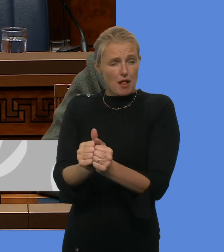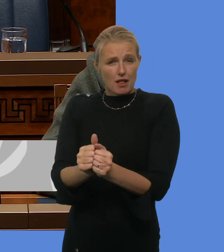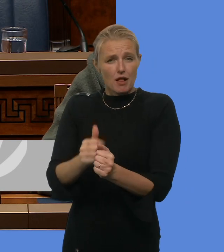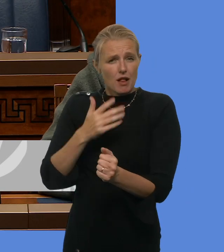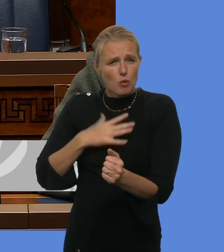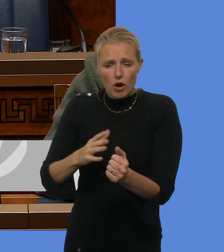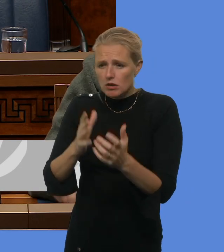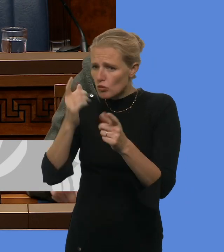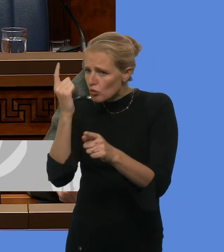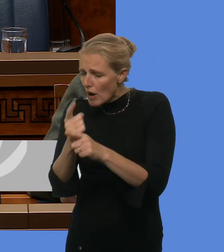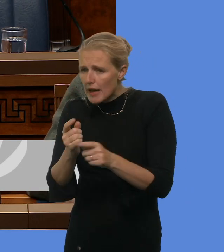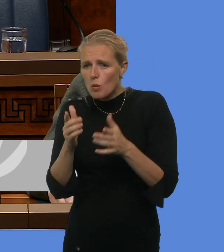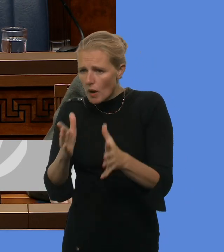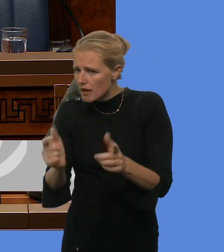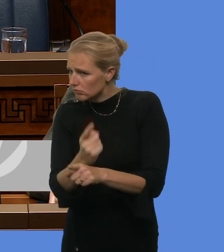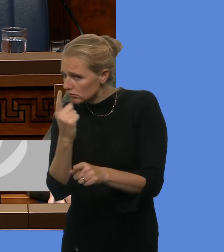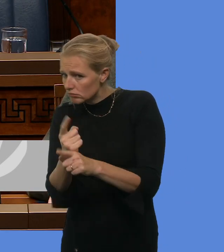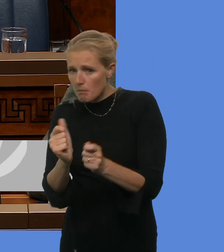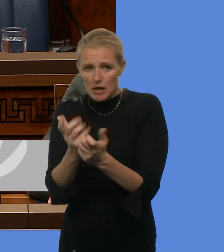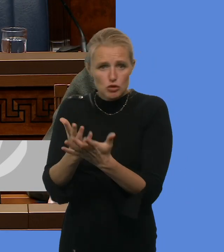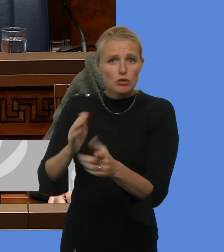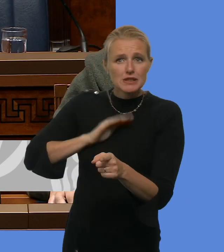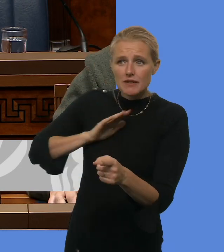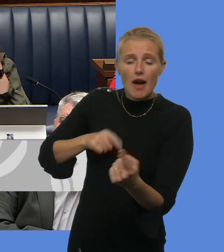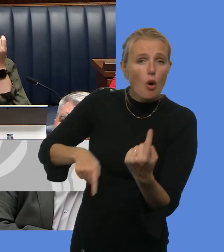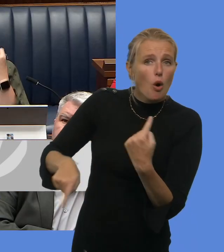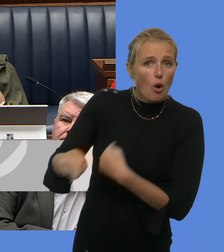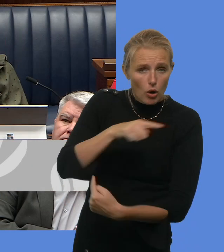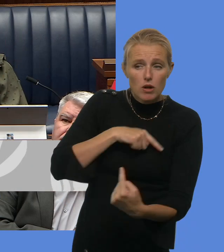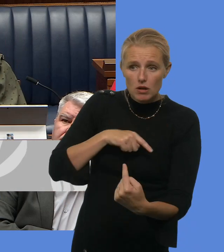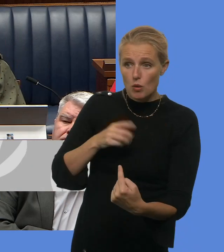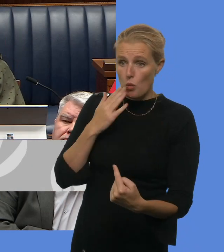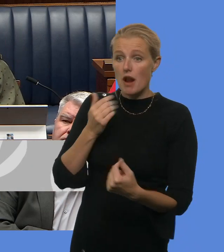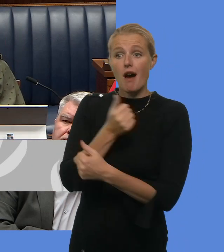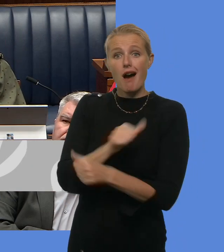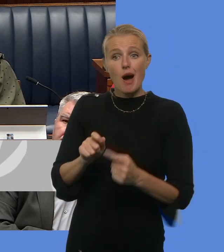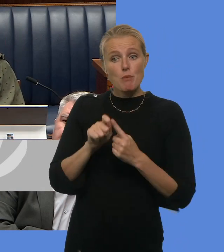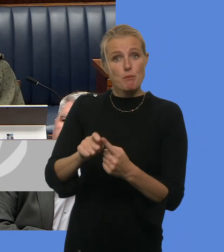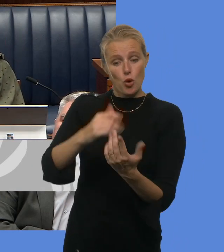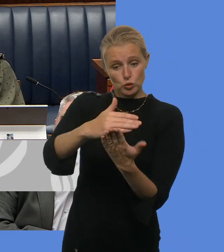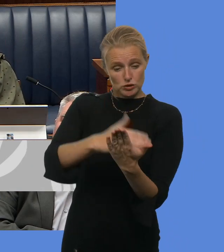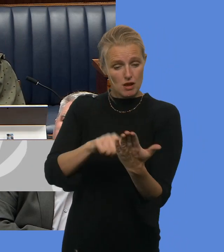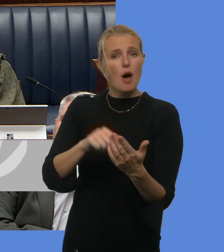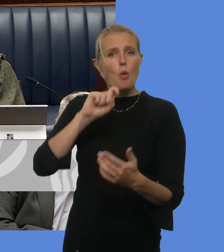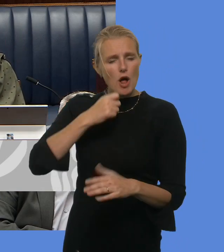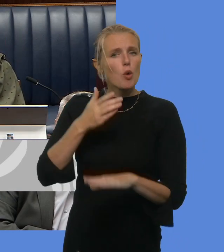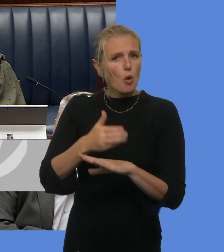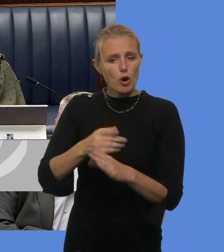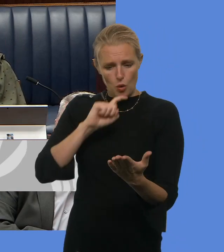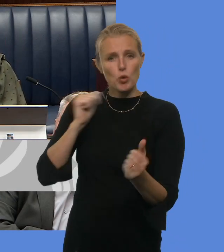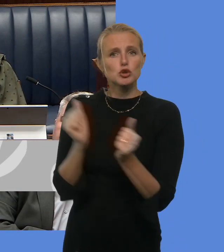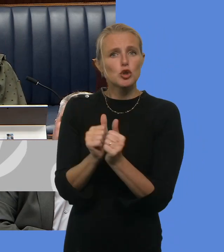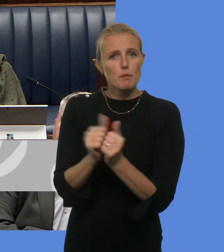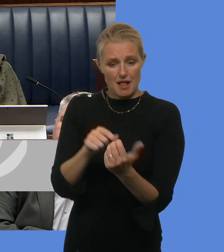But once we have an or in a position to ensure that we have a proposal, a workable proposal to bring forward, we will bring it forward in